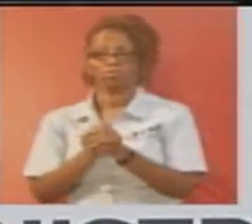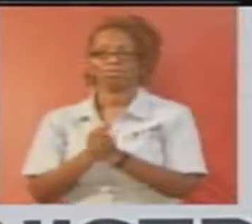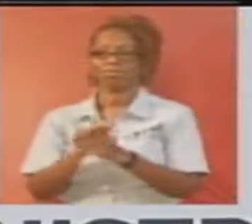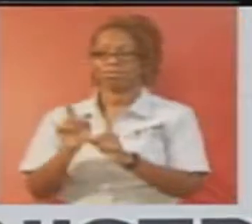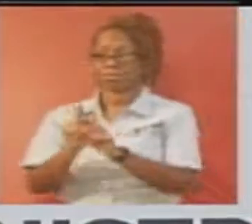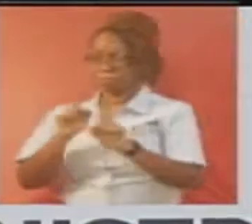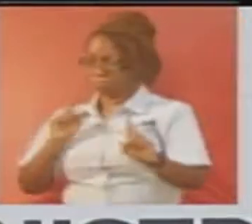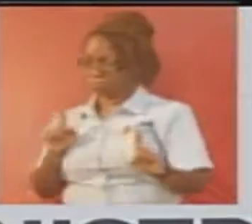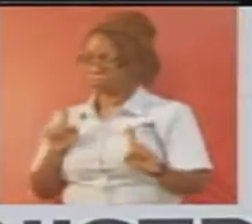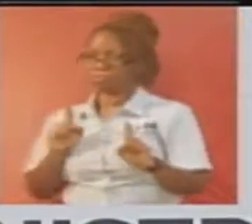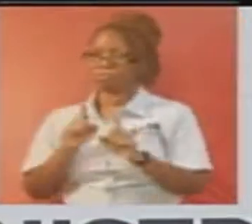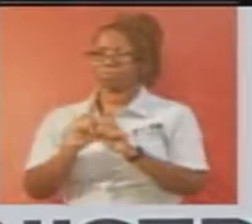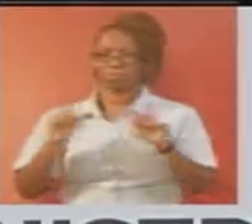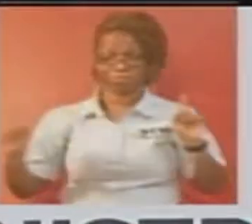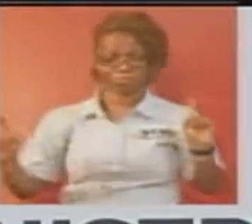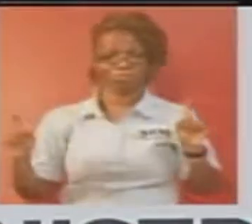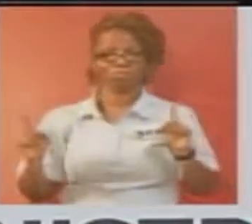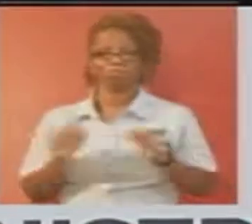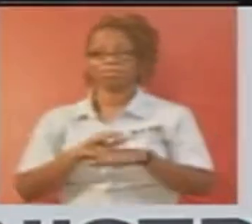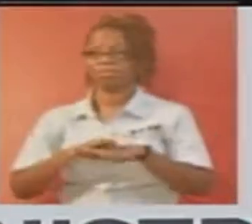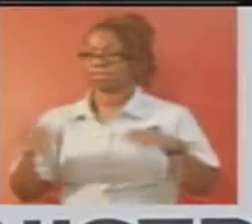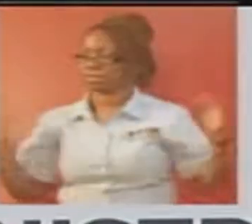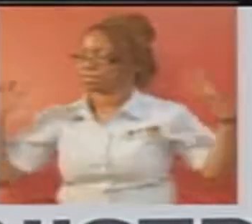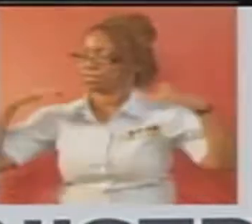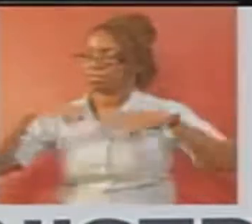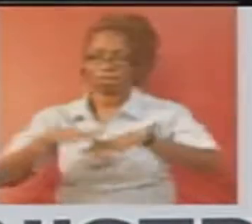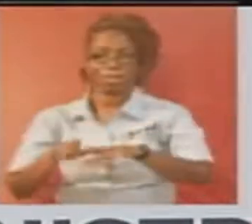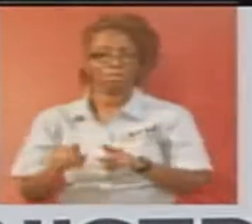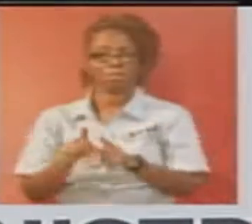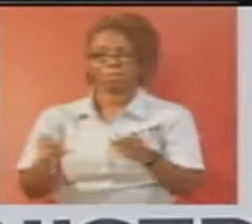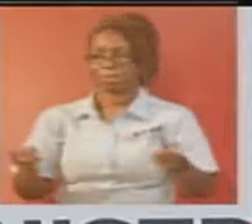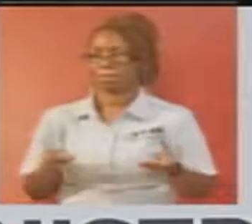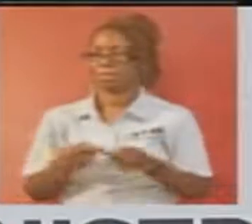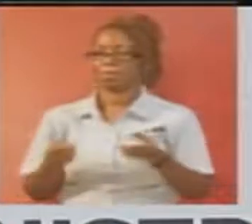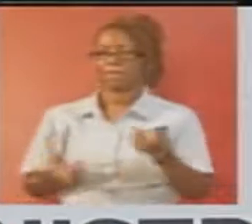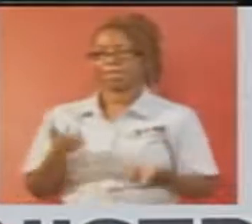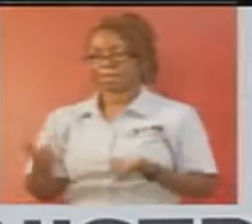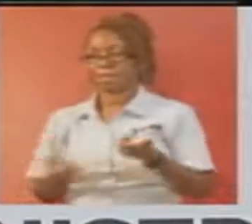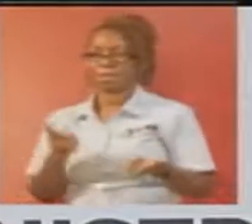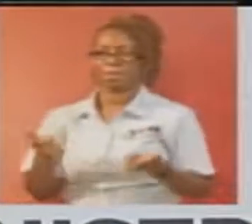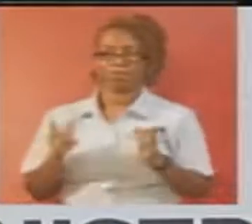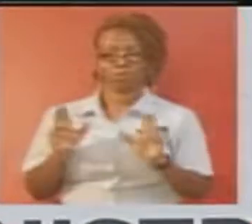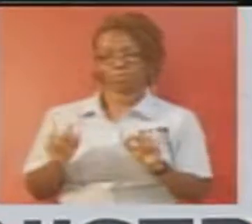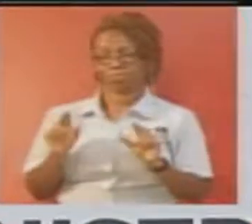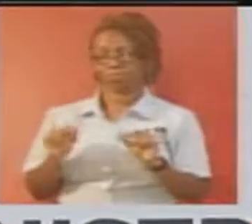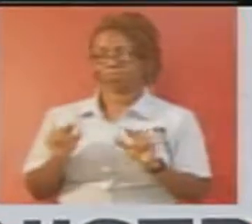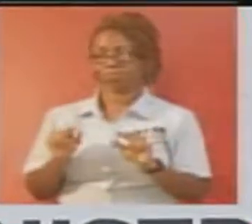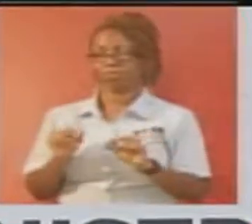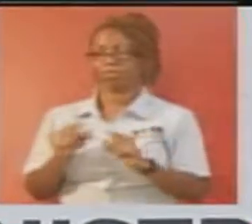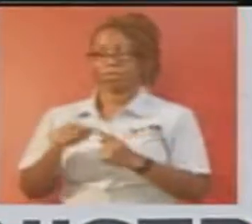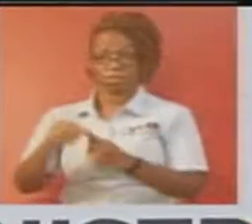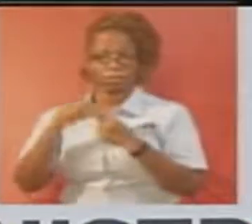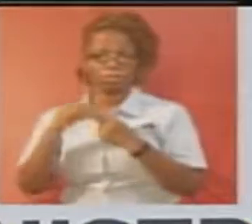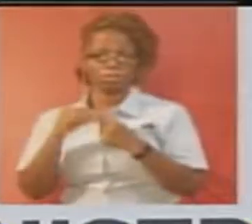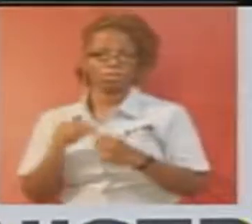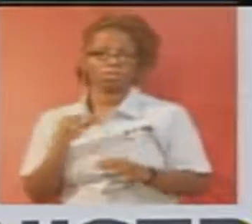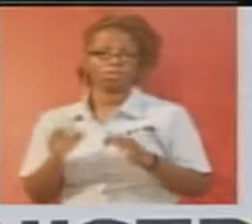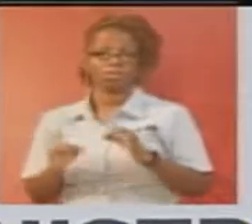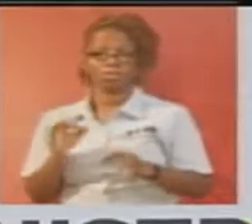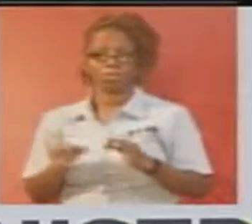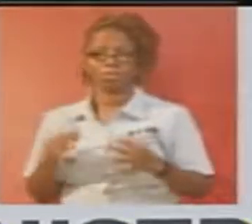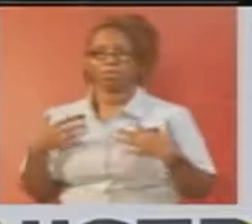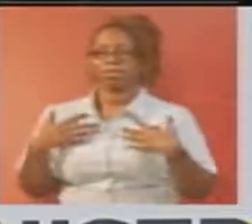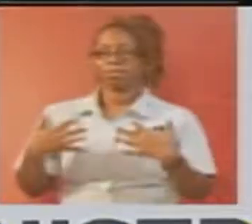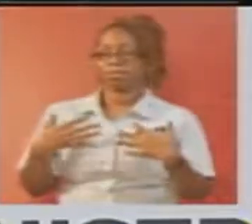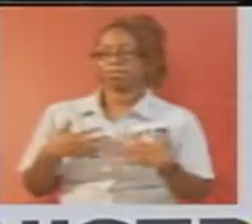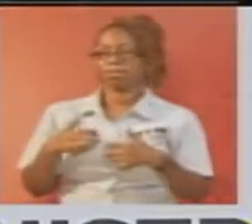avoidance of gatherings, especially if you are unwell. Anybody who's having any kind of respiratory symptoms, again, we encourage you to stay away from